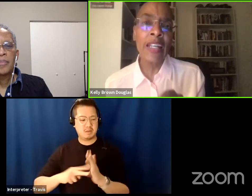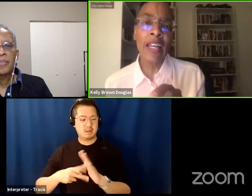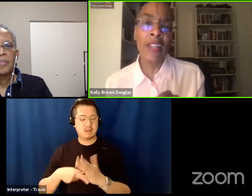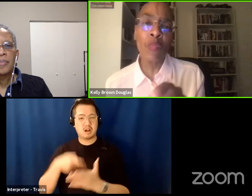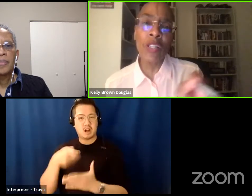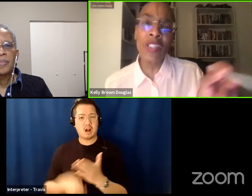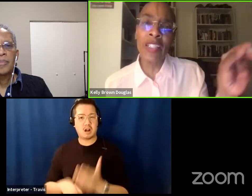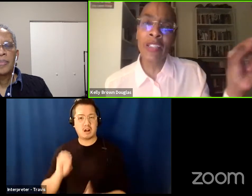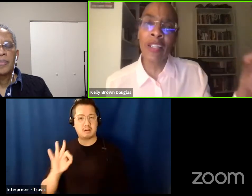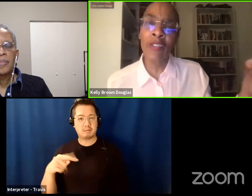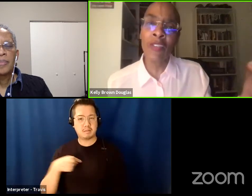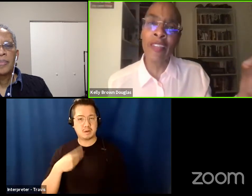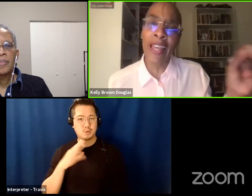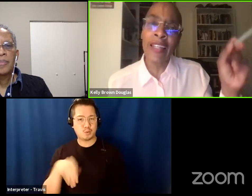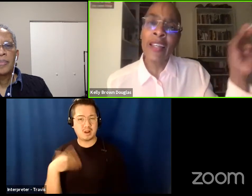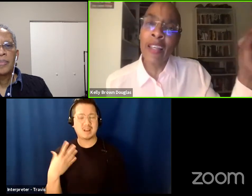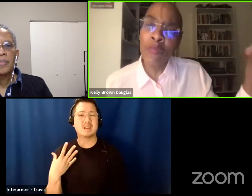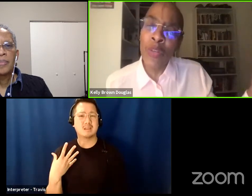story